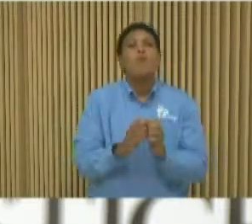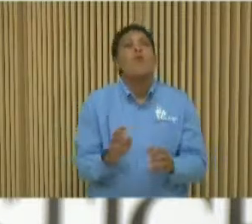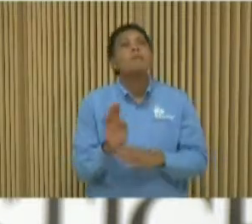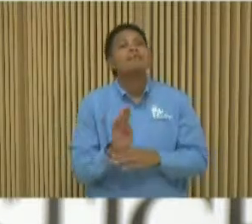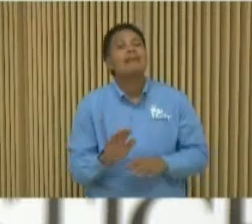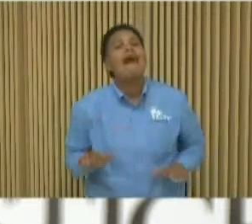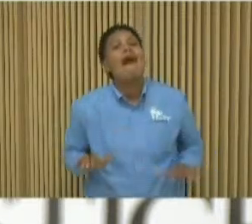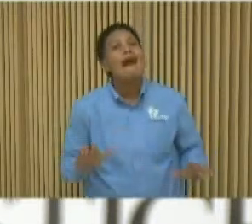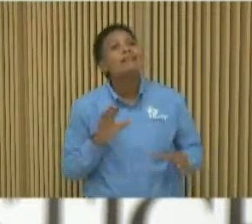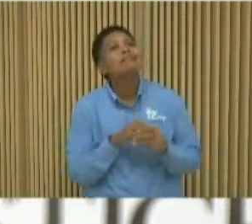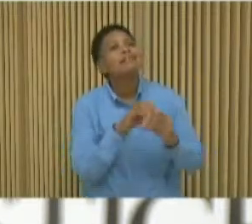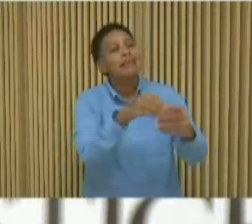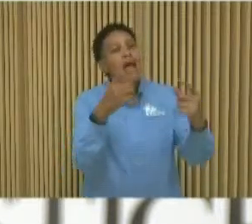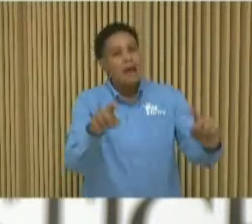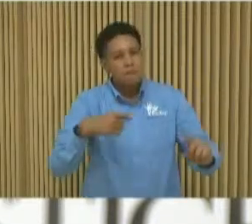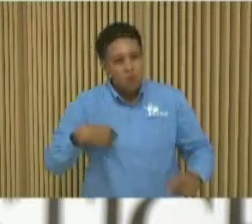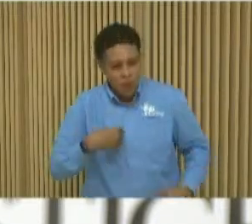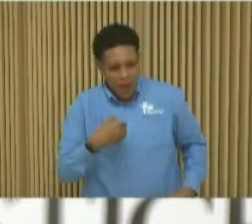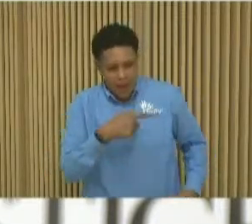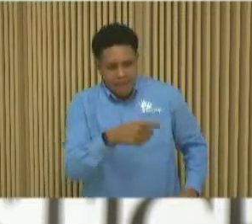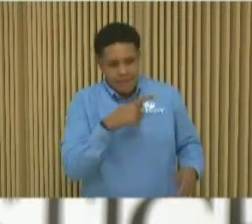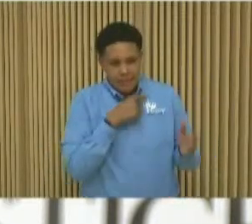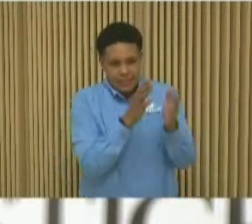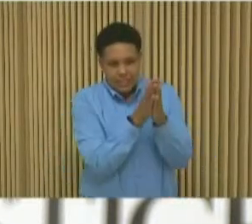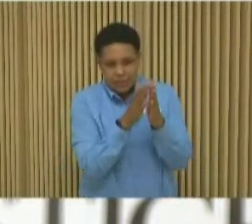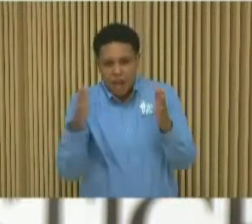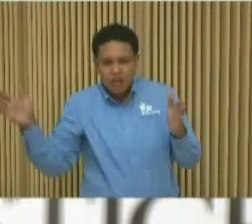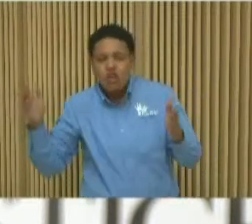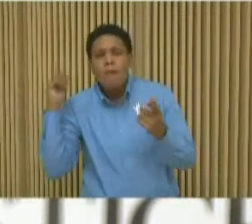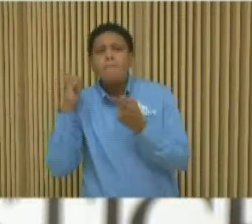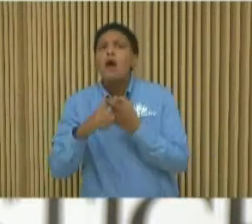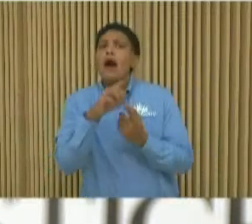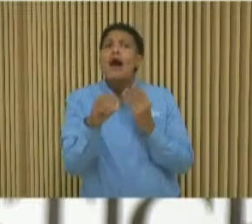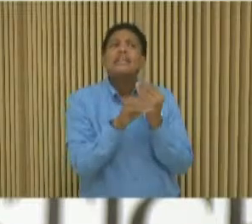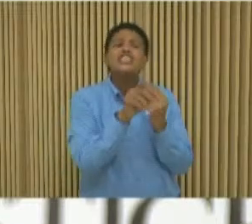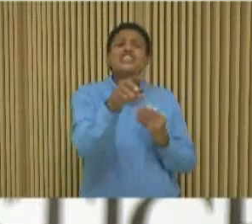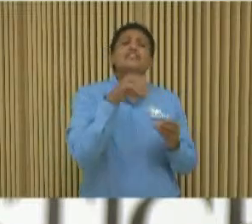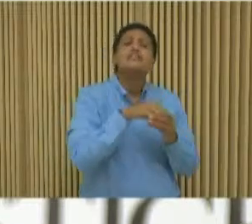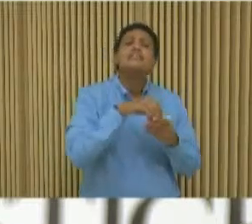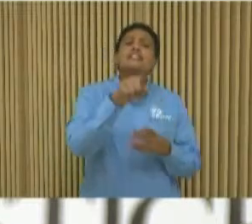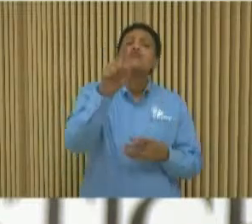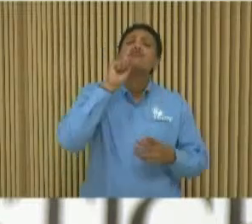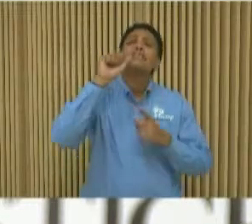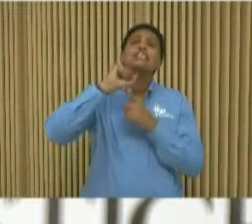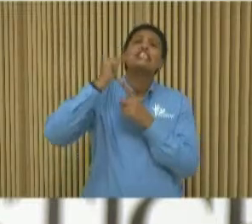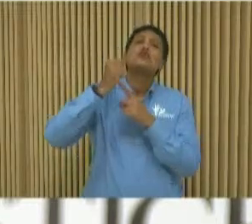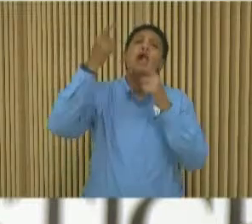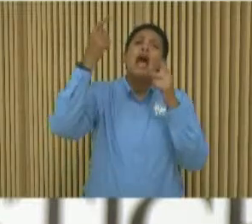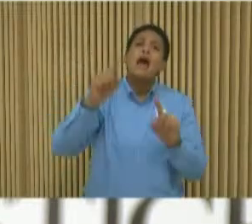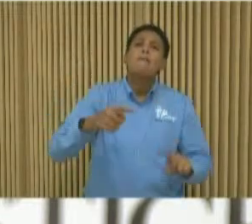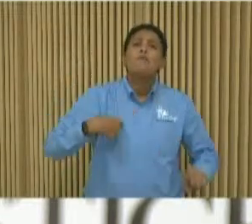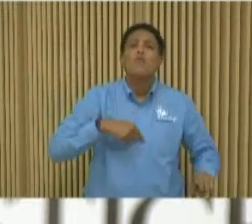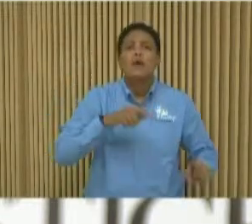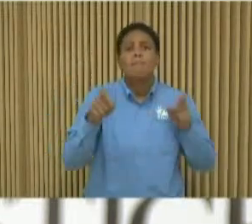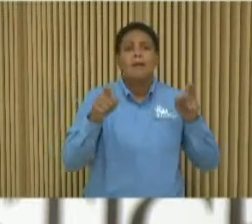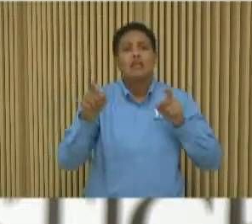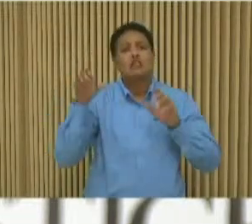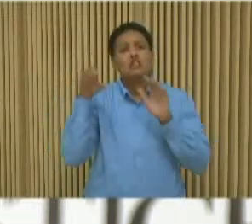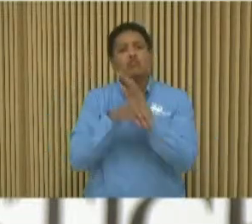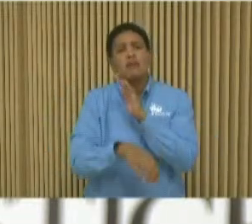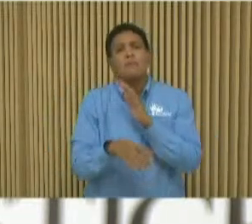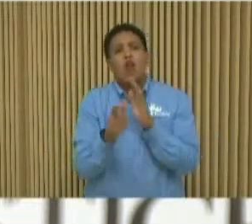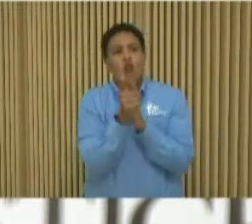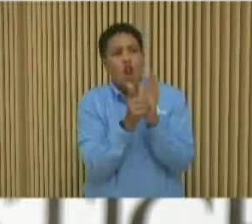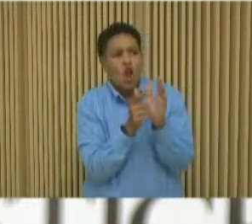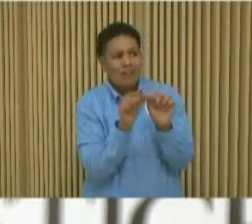activities. And so we have that spectrum, as well as in the situation where we're dealing with a criminal law